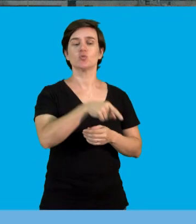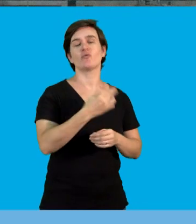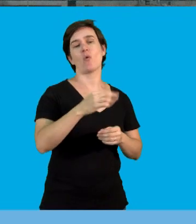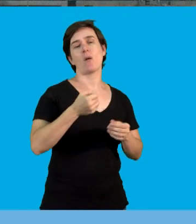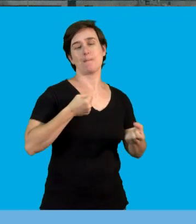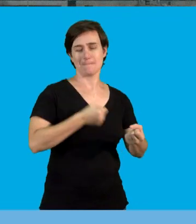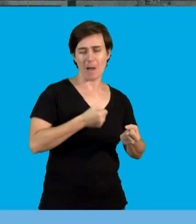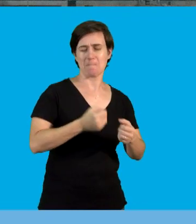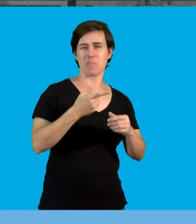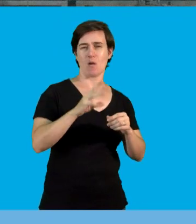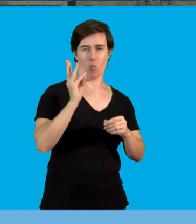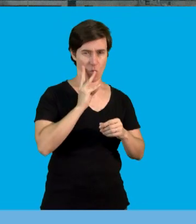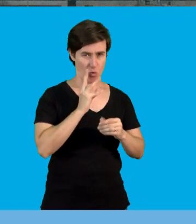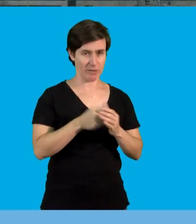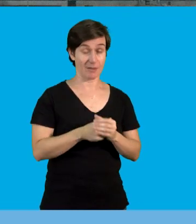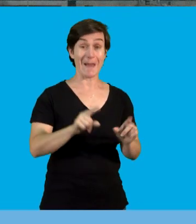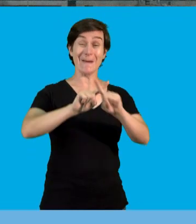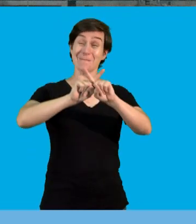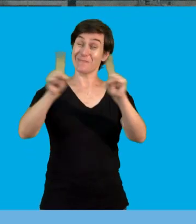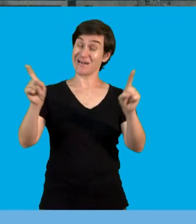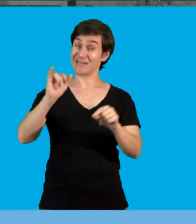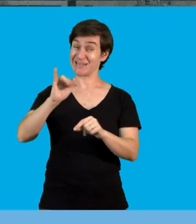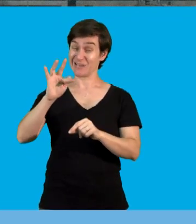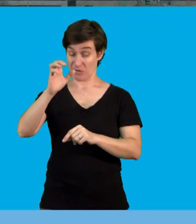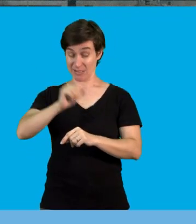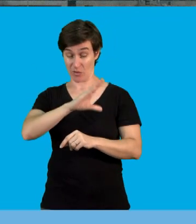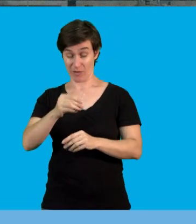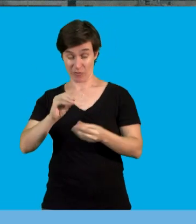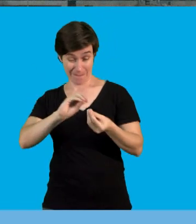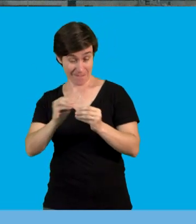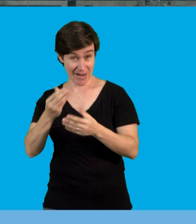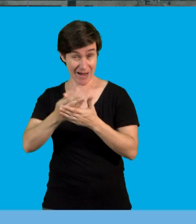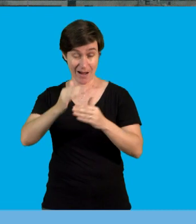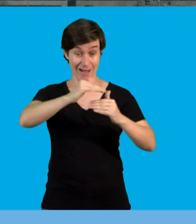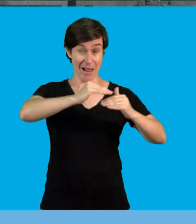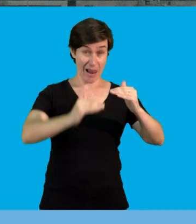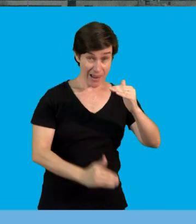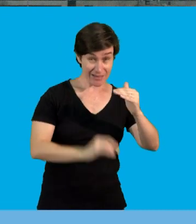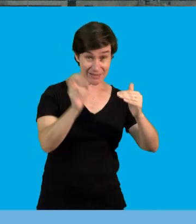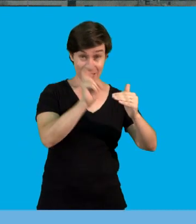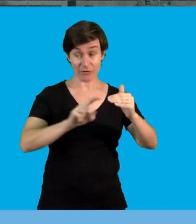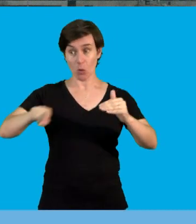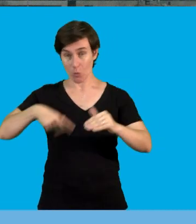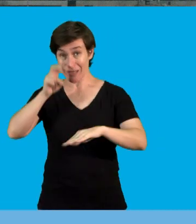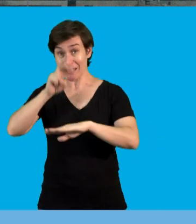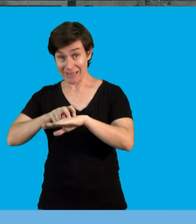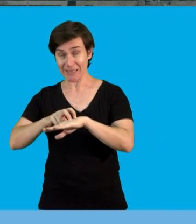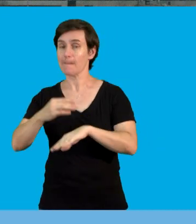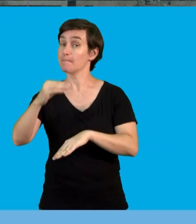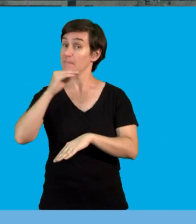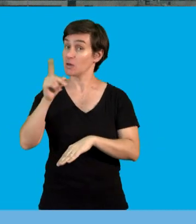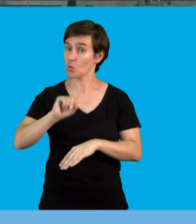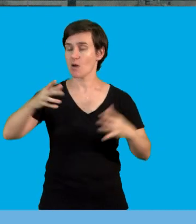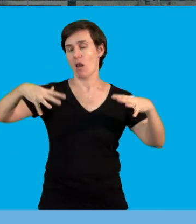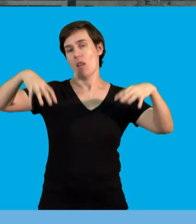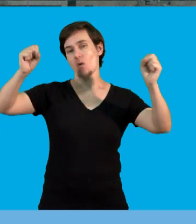water into higher-laying dams. However, should we then have less electricity than what we need, then this is